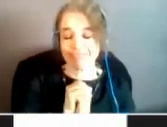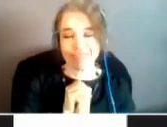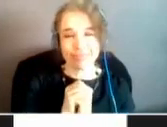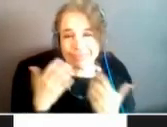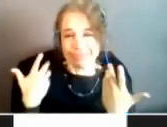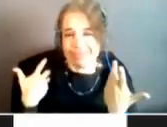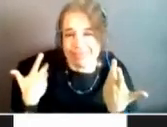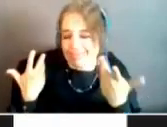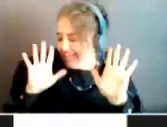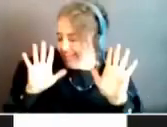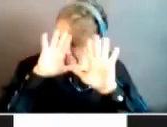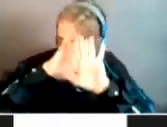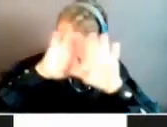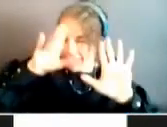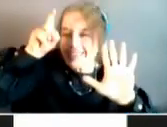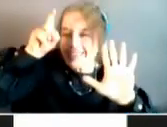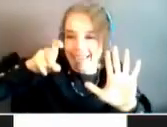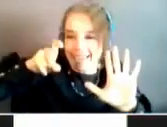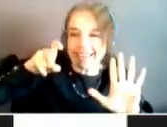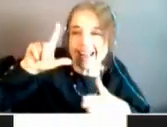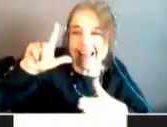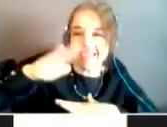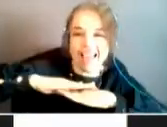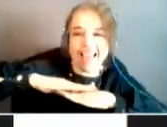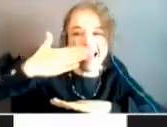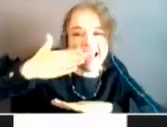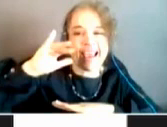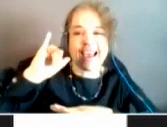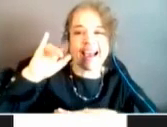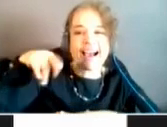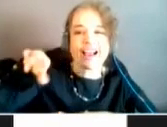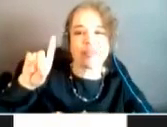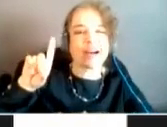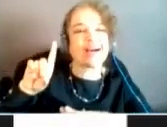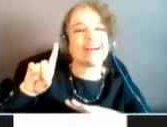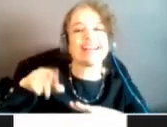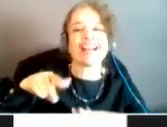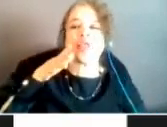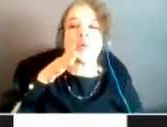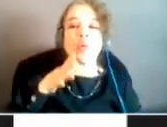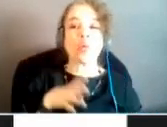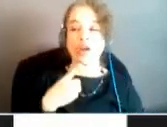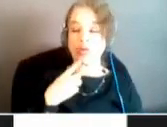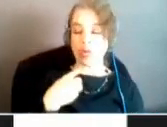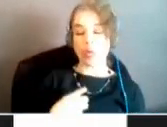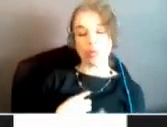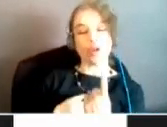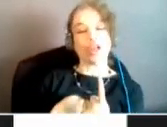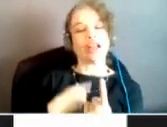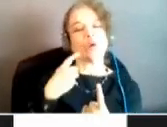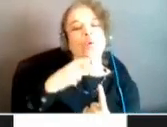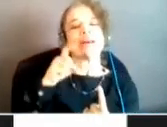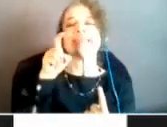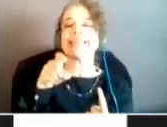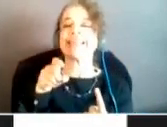They don't, you know, they certainly need to have a laptop or an iPad or something. But as this lady was saying to me, she said, what I really